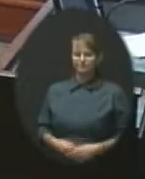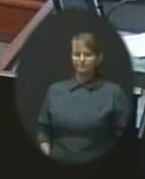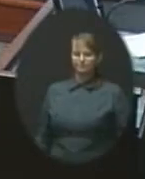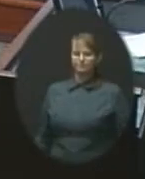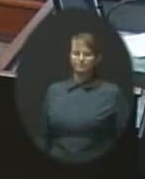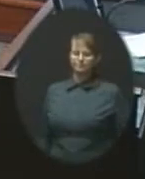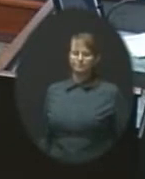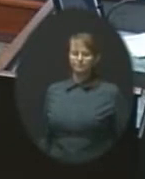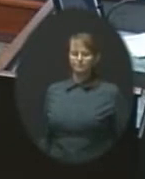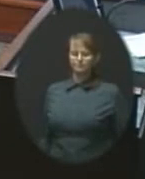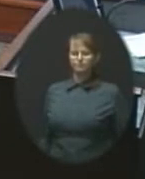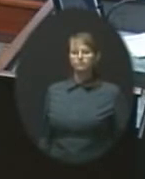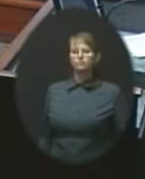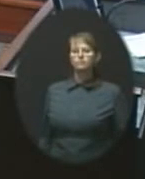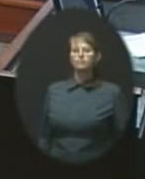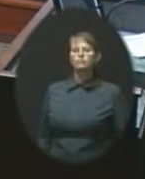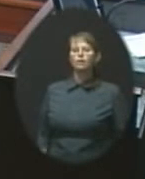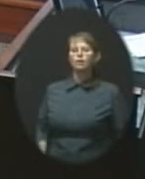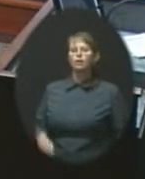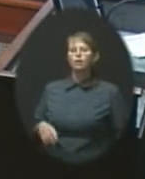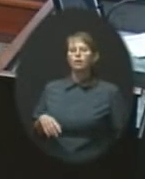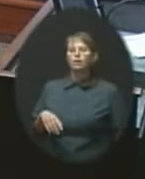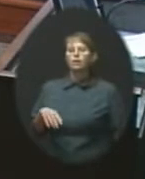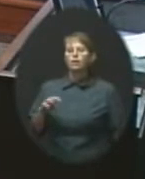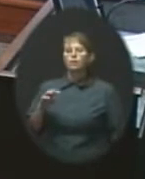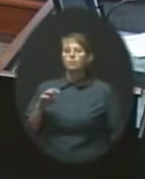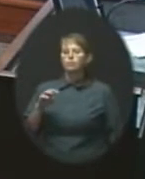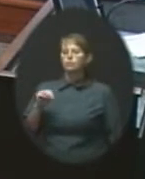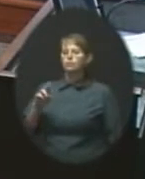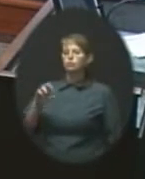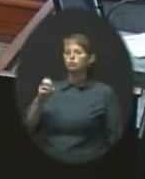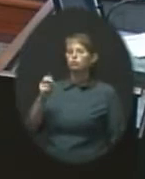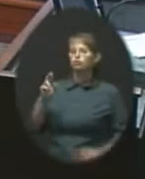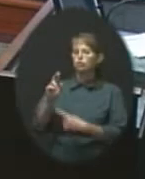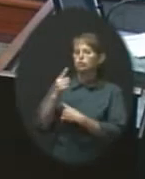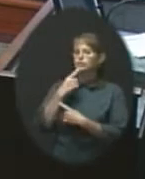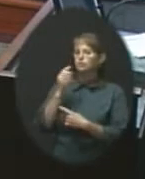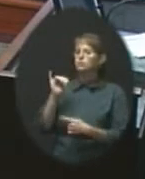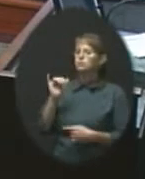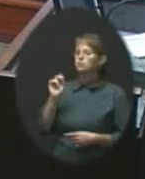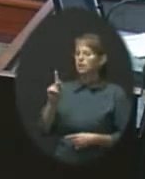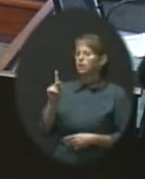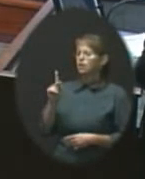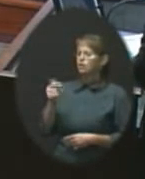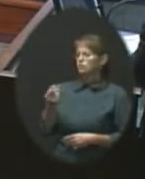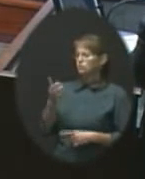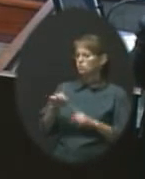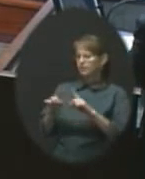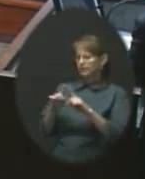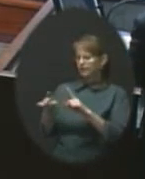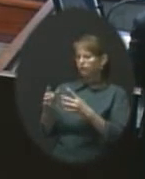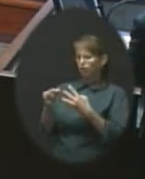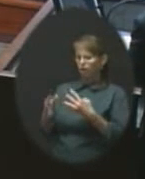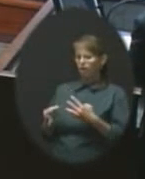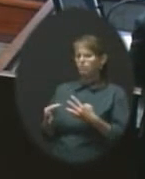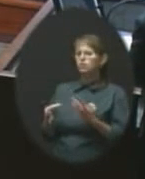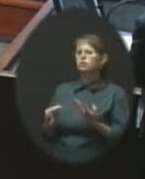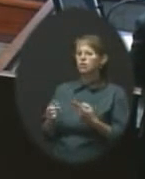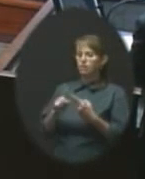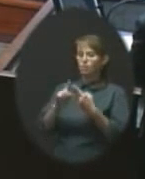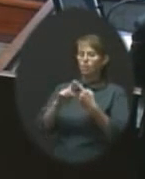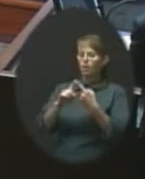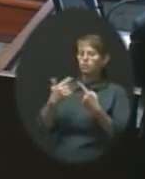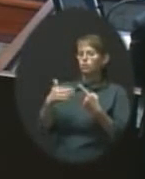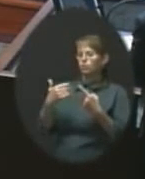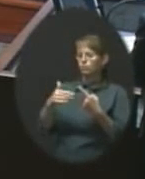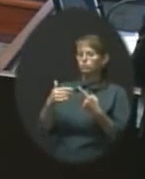When you look at all these different, so there's a couple of these different options. So number one, obviously, is large, where you just 15 million, but you've got option two and